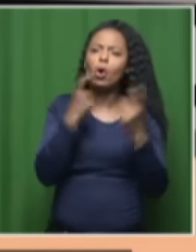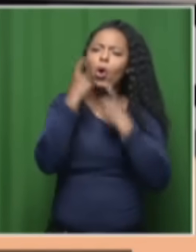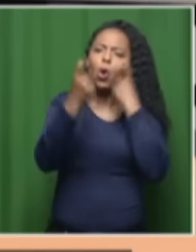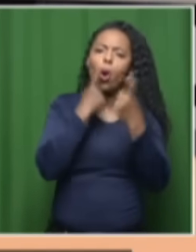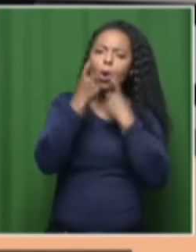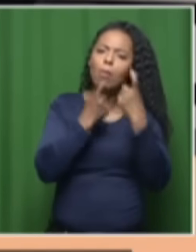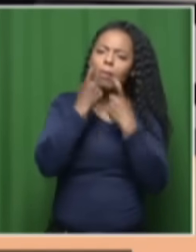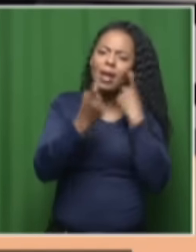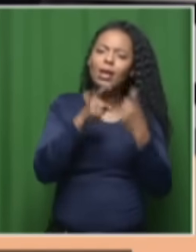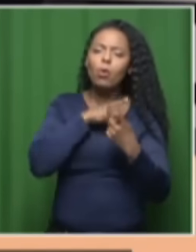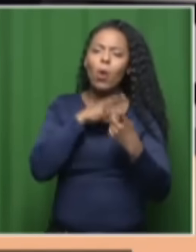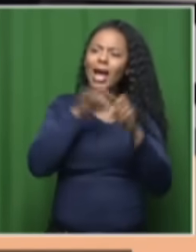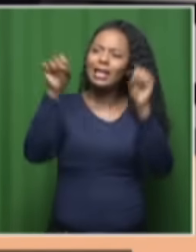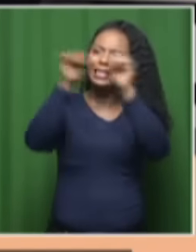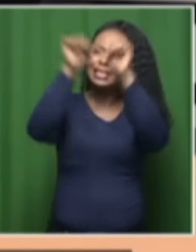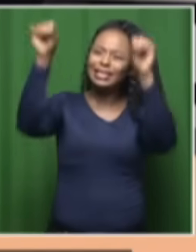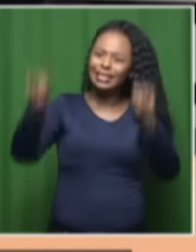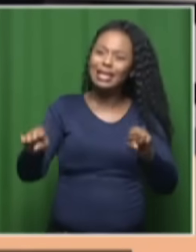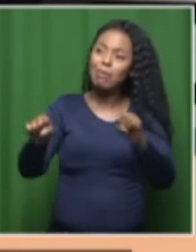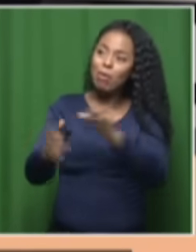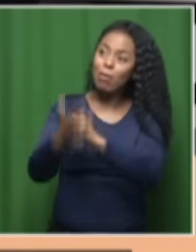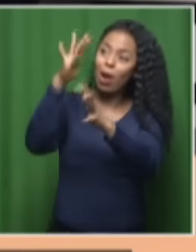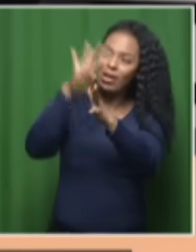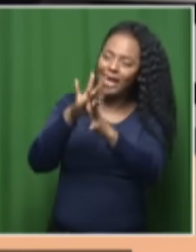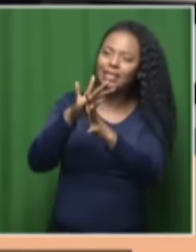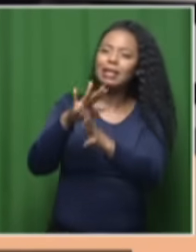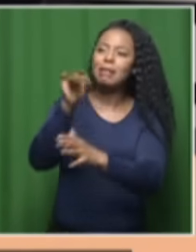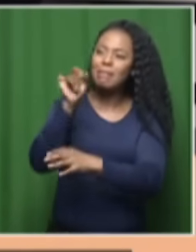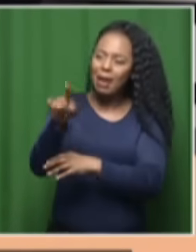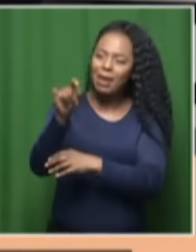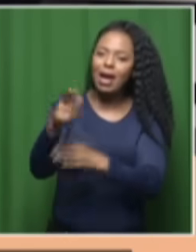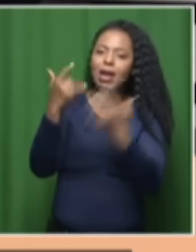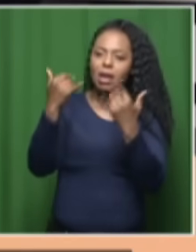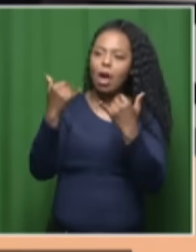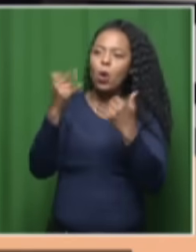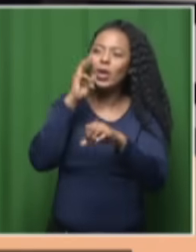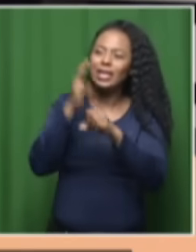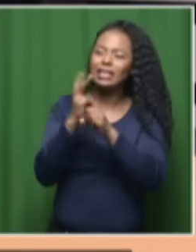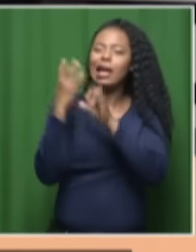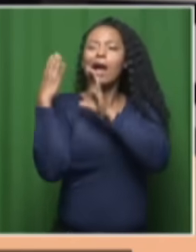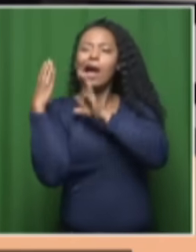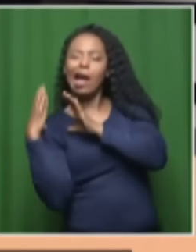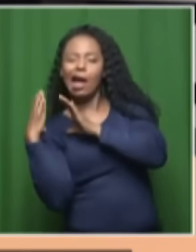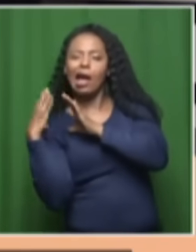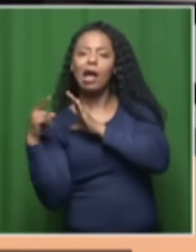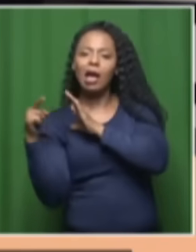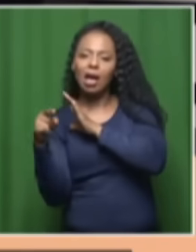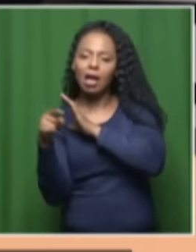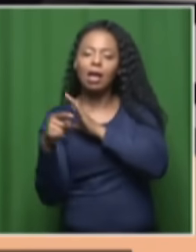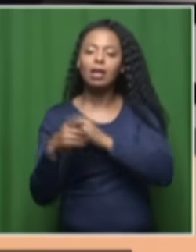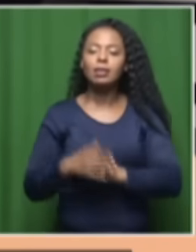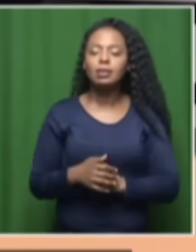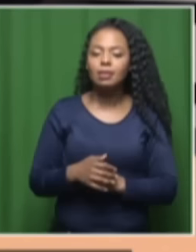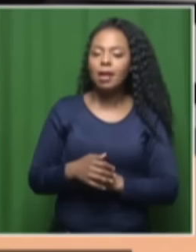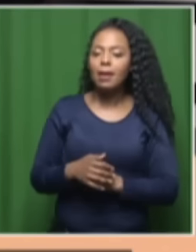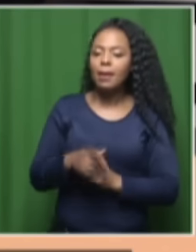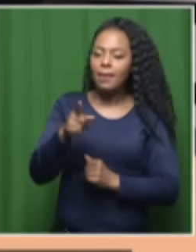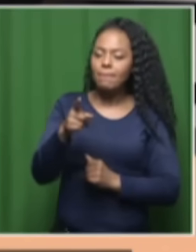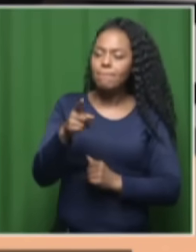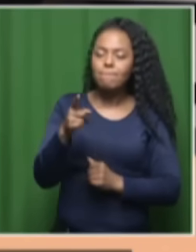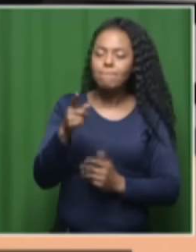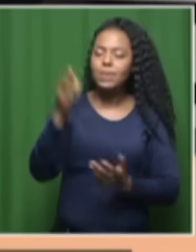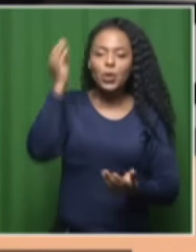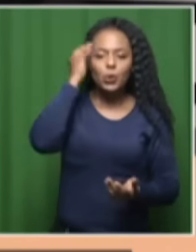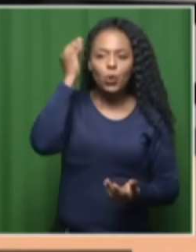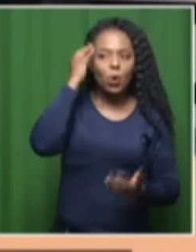means they need to halt production on quite a Well, significant scale. yeah. So, Clyde, I think at this point, South Africans